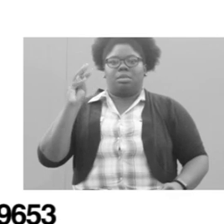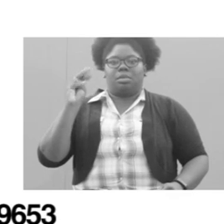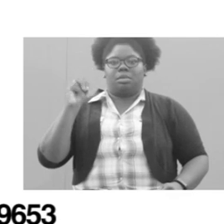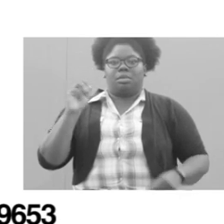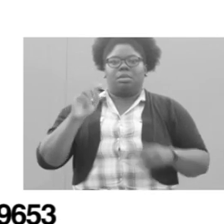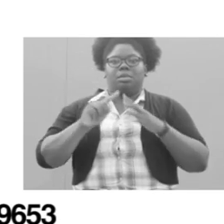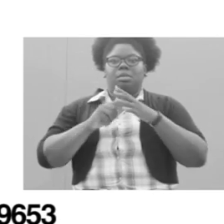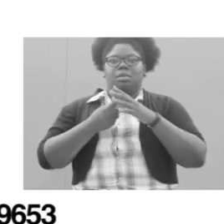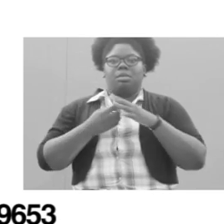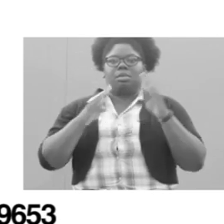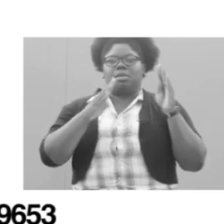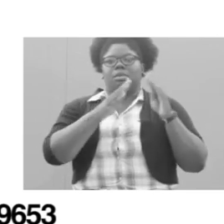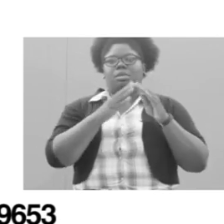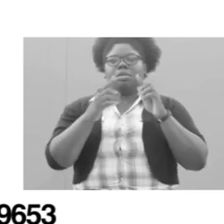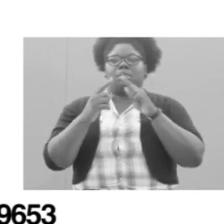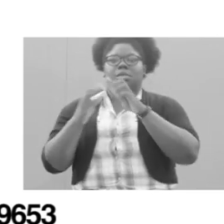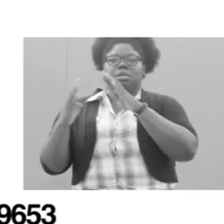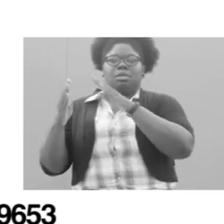225-0277-9 or